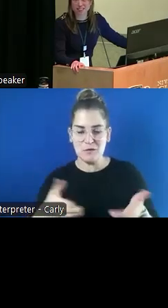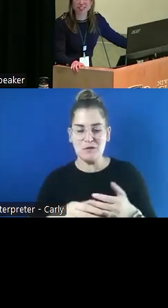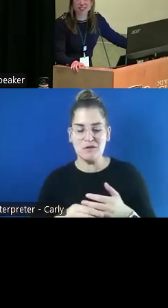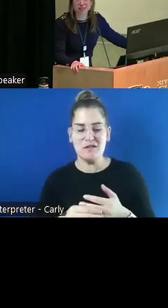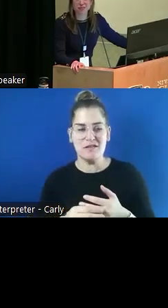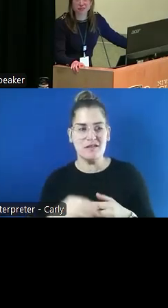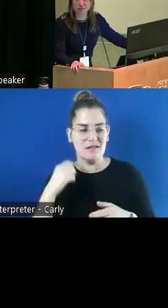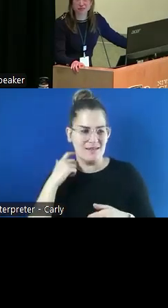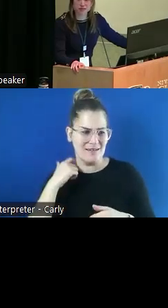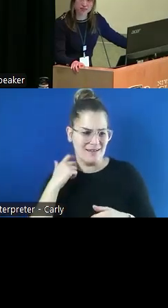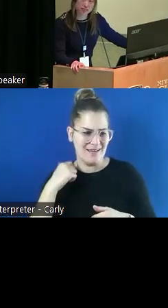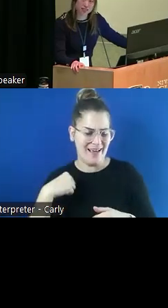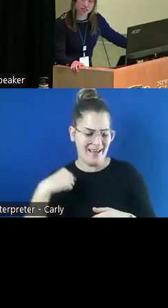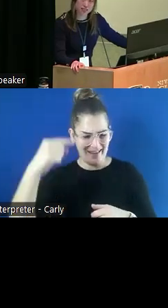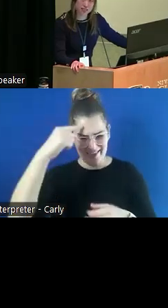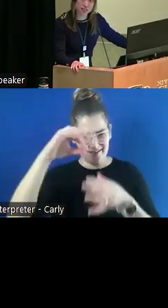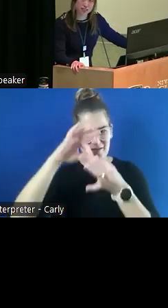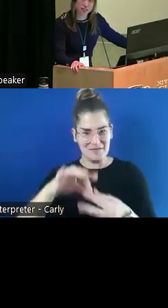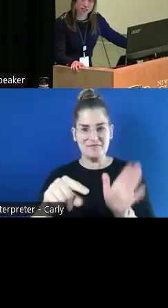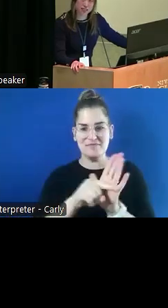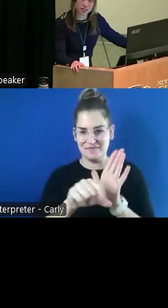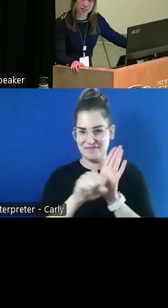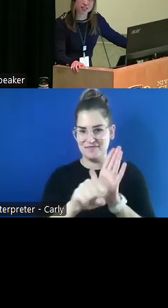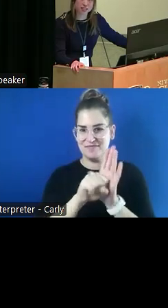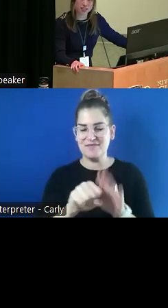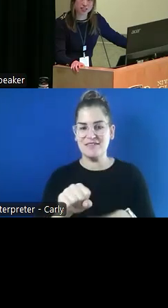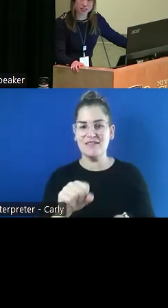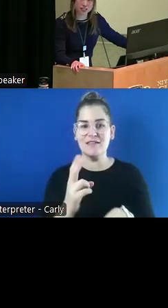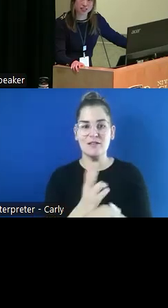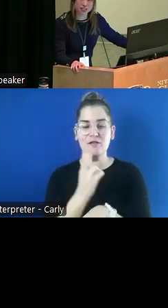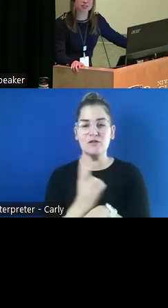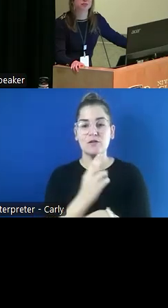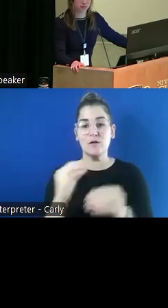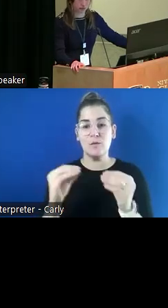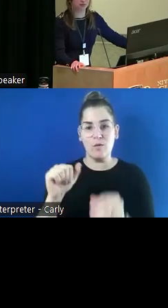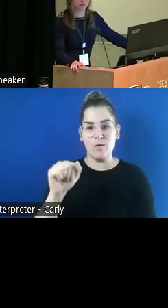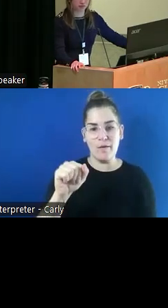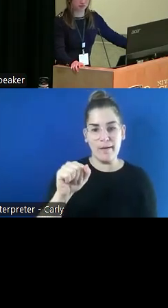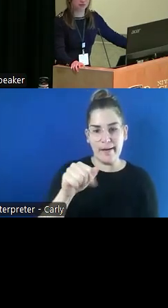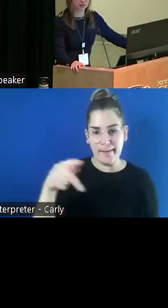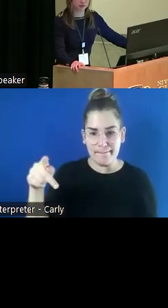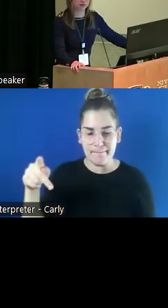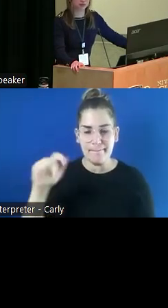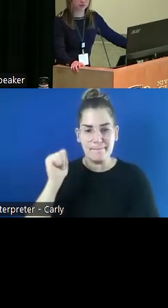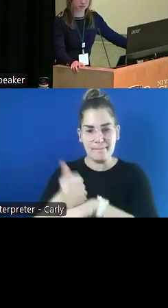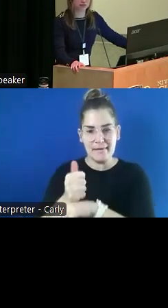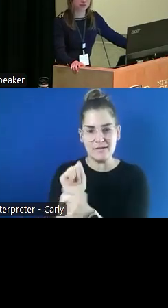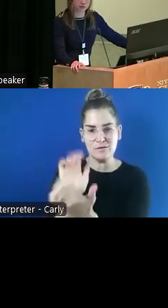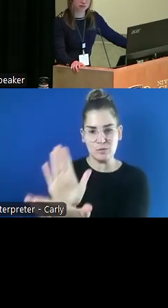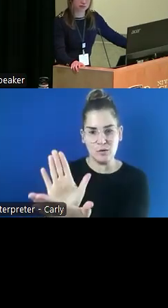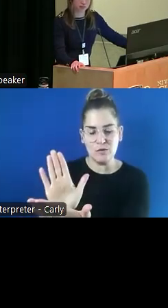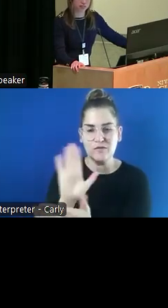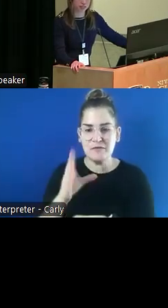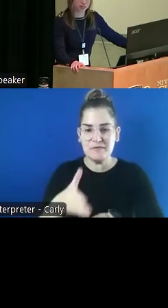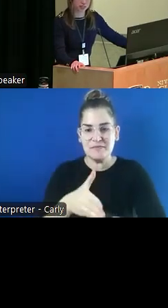think it was also about negative symptoms and also using more app-based approaches to improving the negative symptoms. And